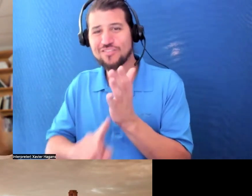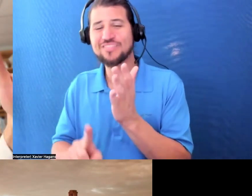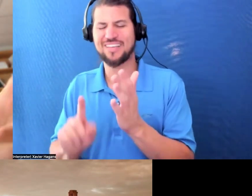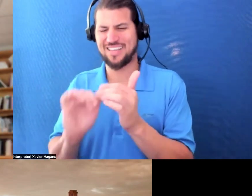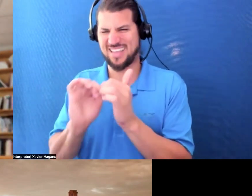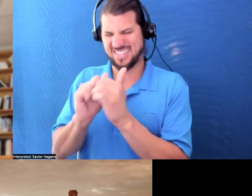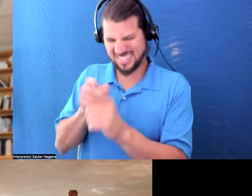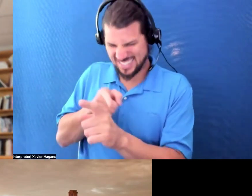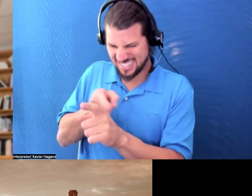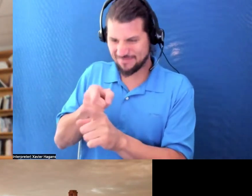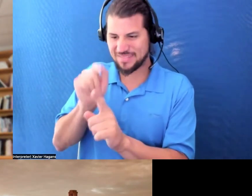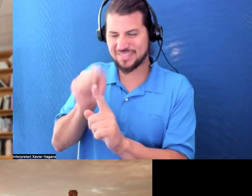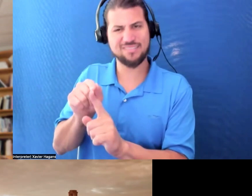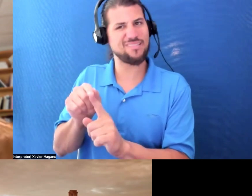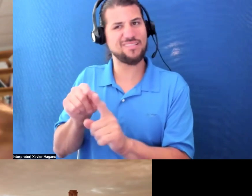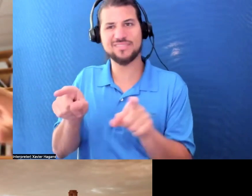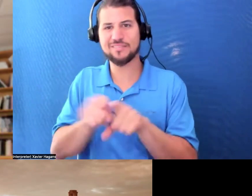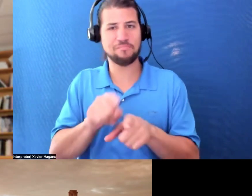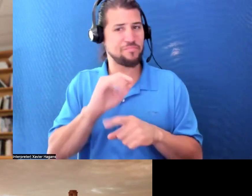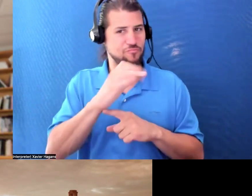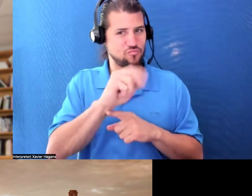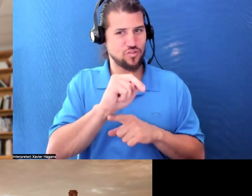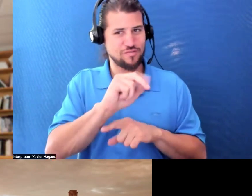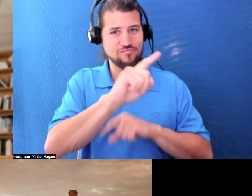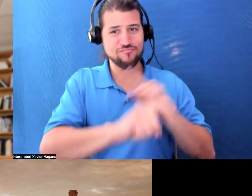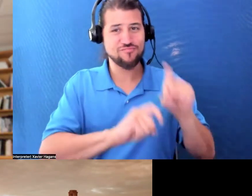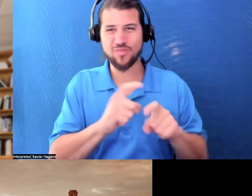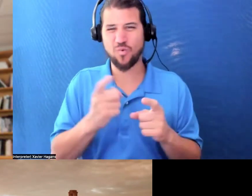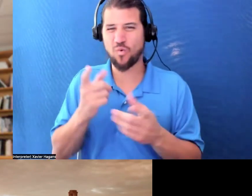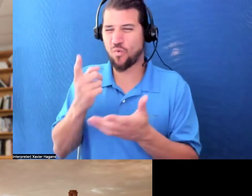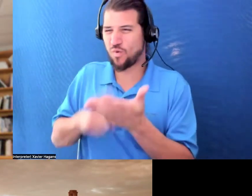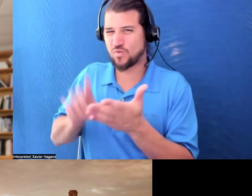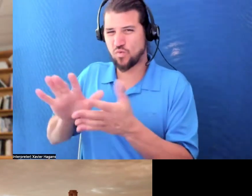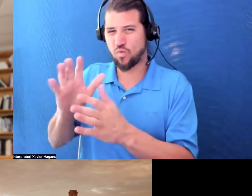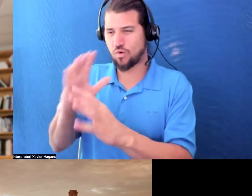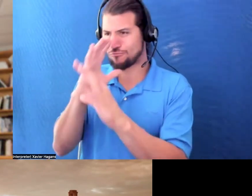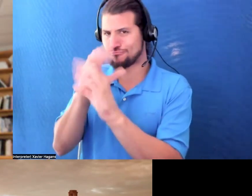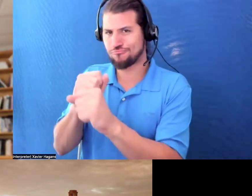specifically, just as I asked Jen, what draws you to this kind of work?